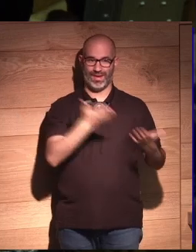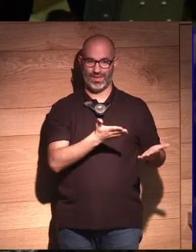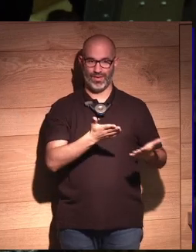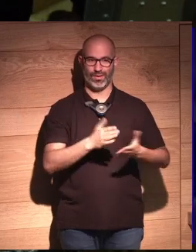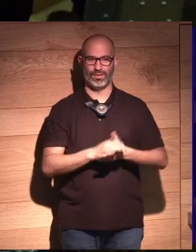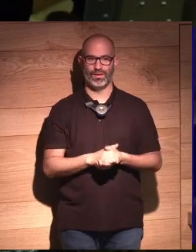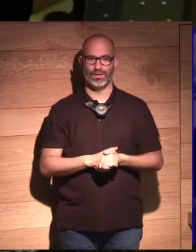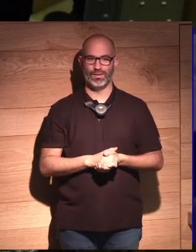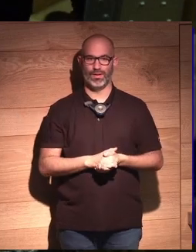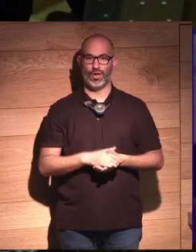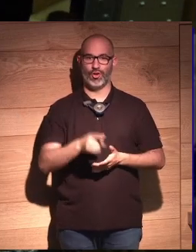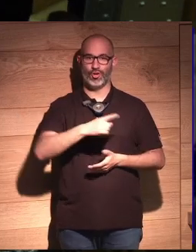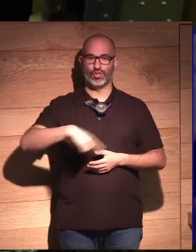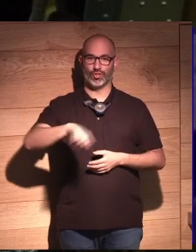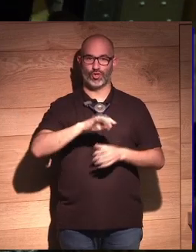welcome.